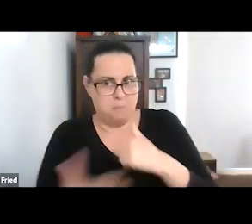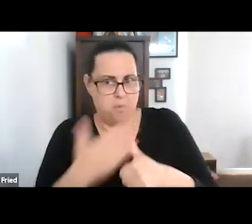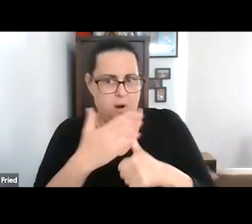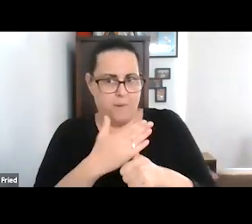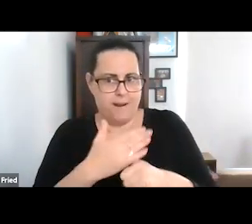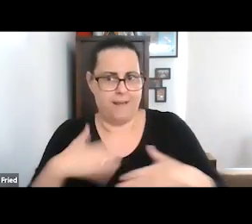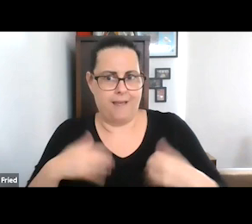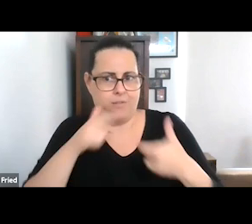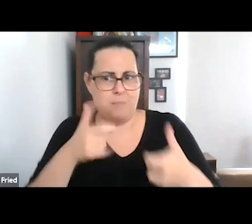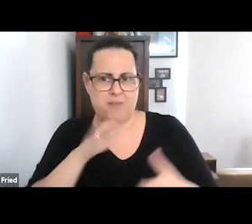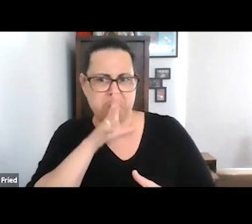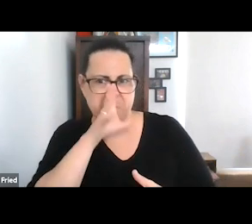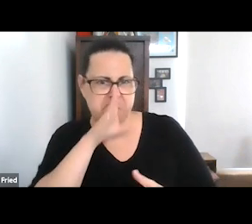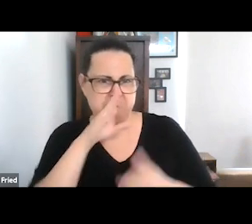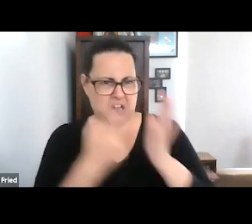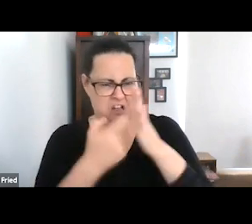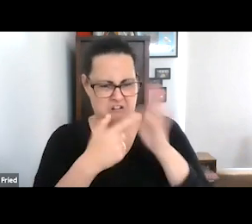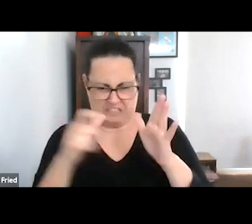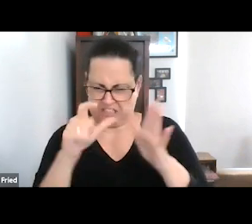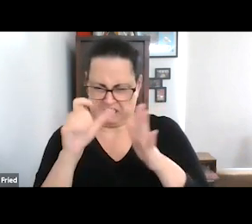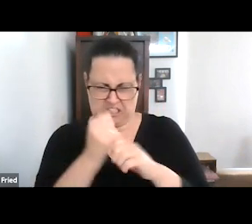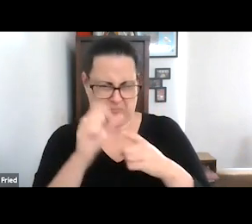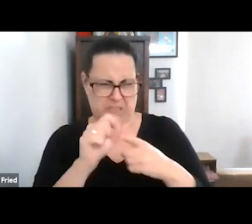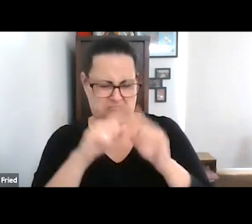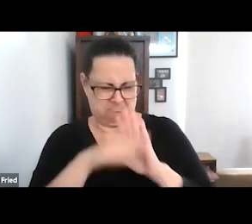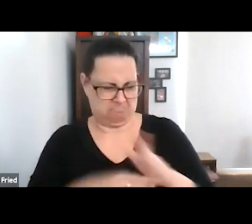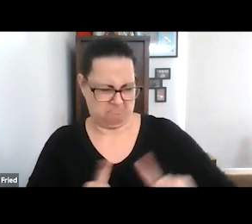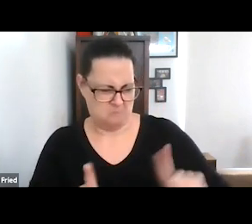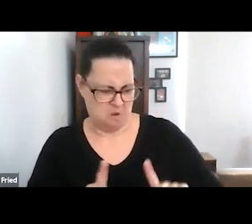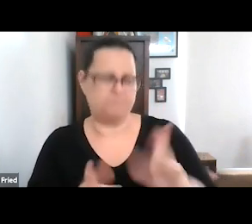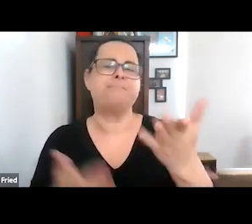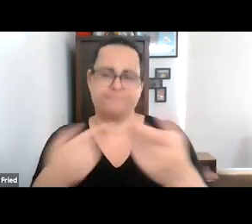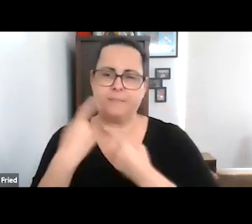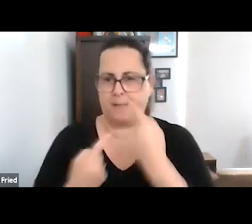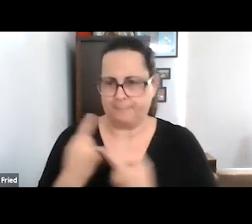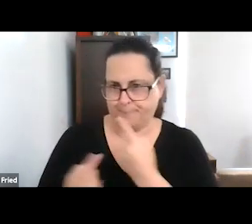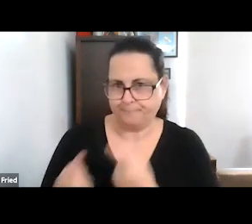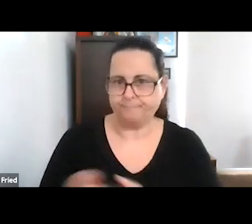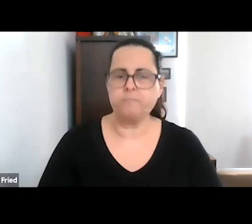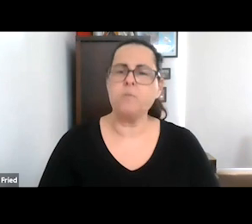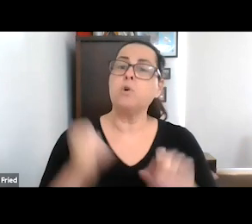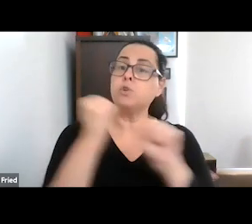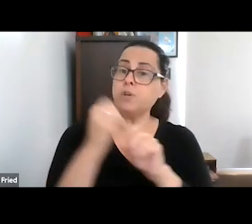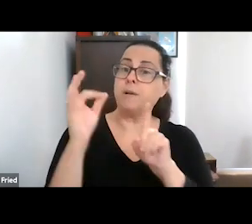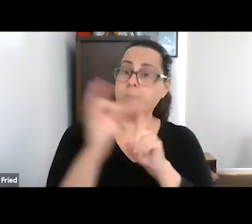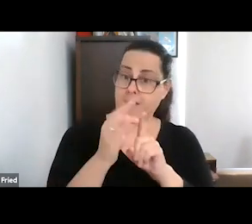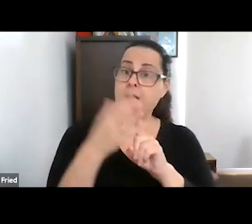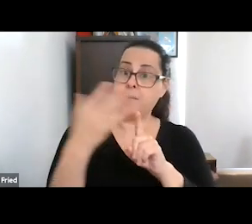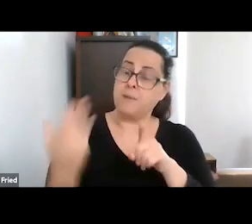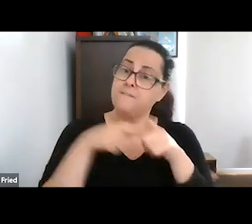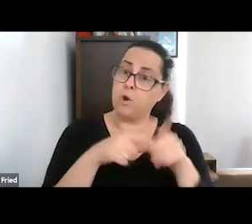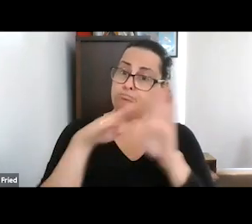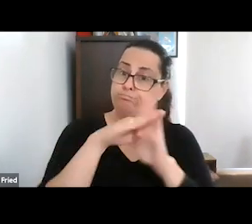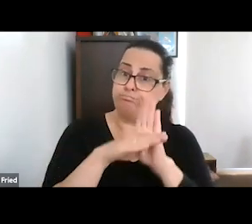won't necessarily understand what we're talking about with these terms. So GPs do have guidelines for